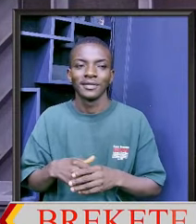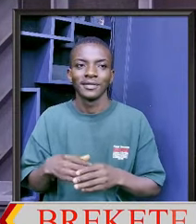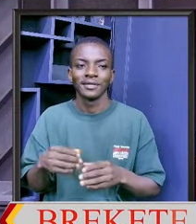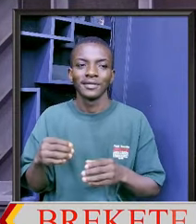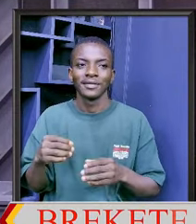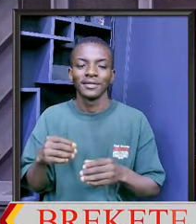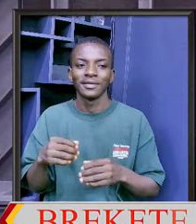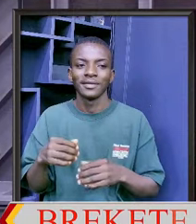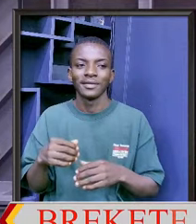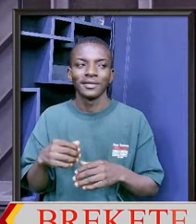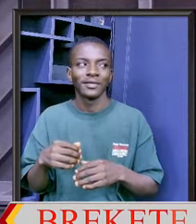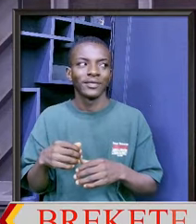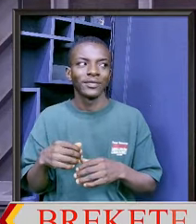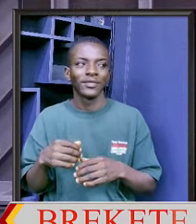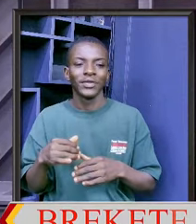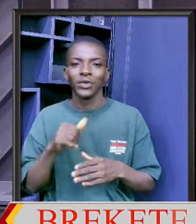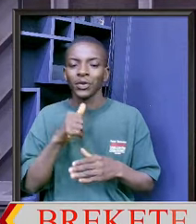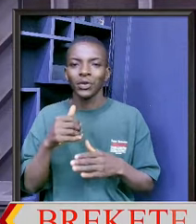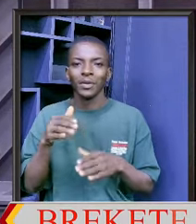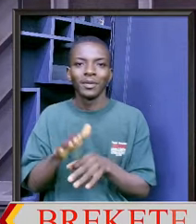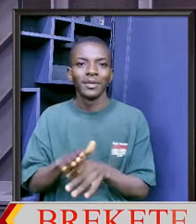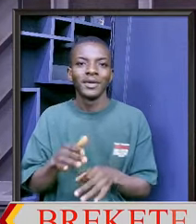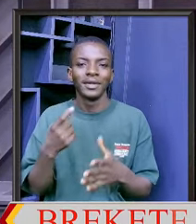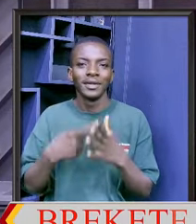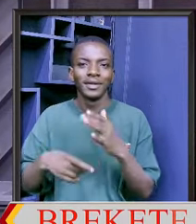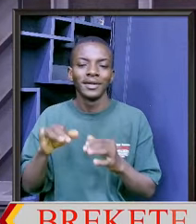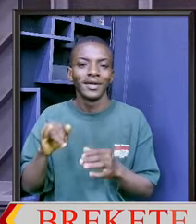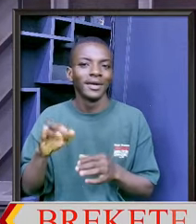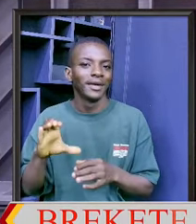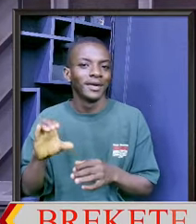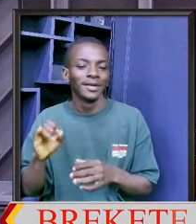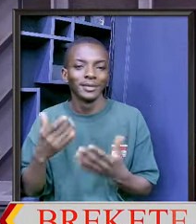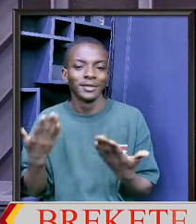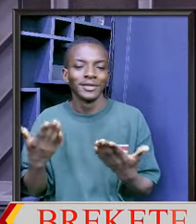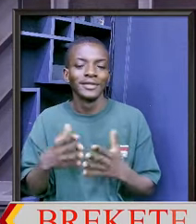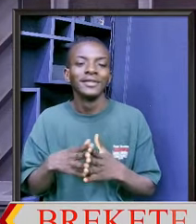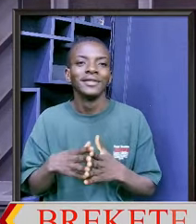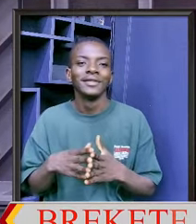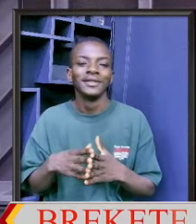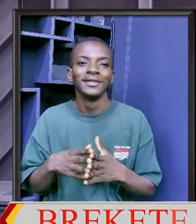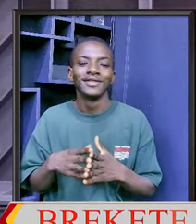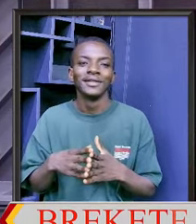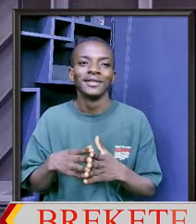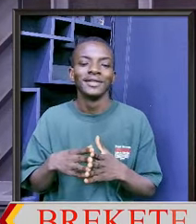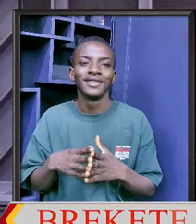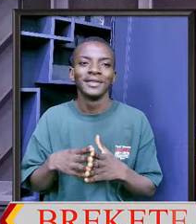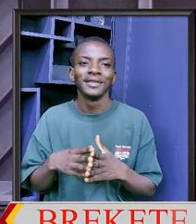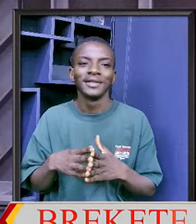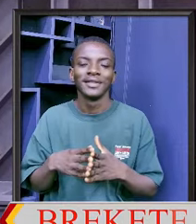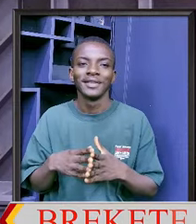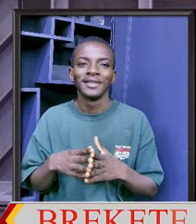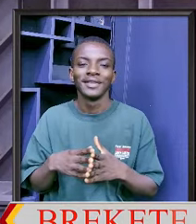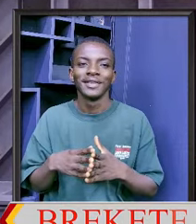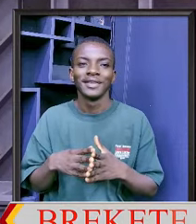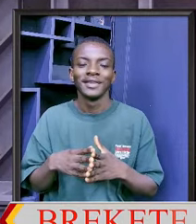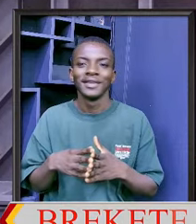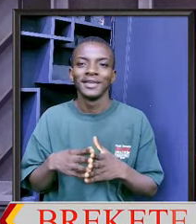President, they prize you. Dubu Biar. May they not come kidnap you,